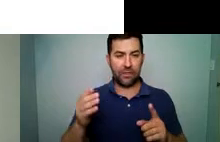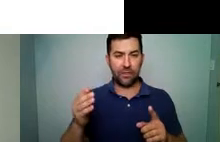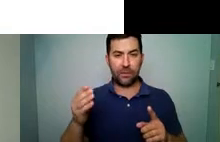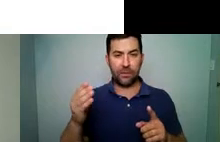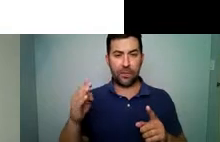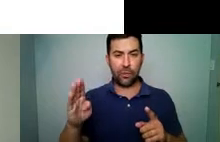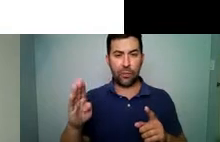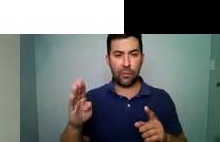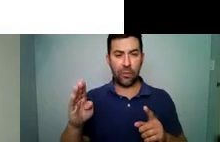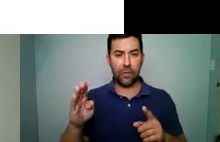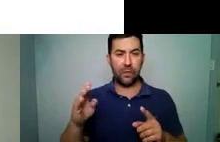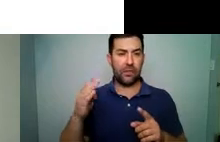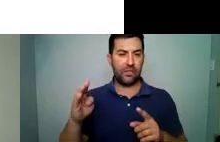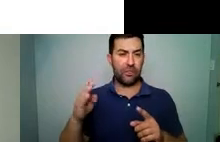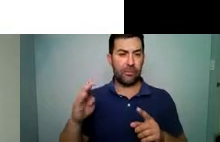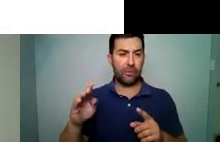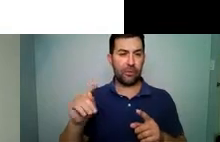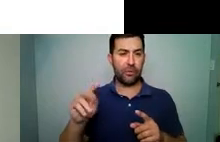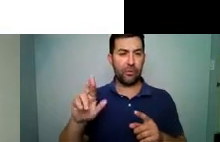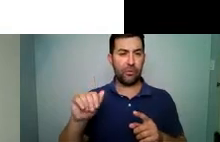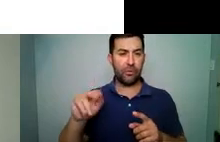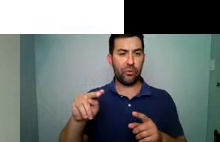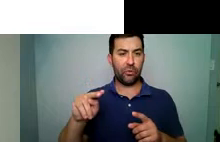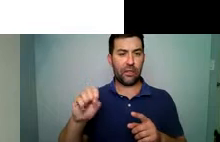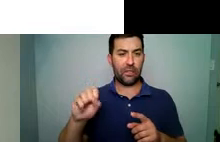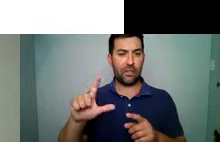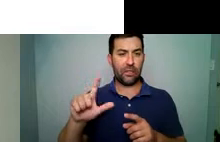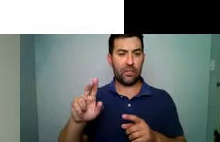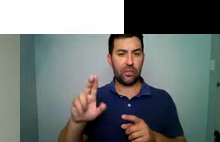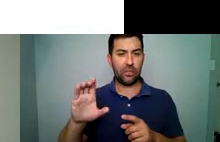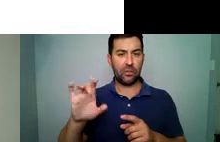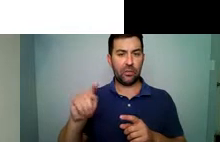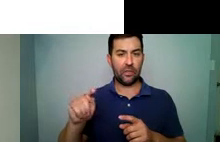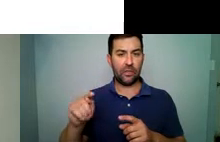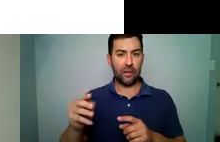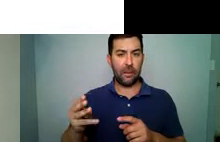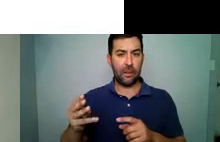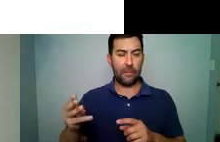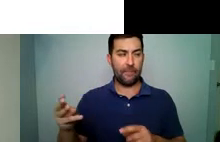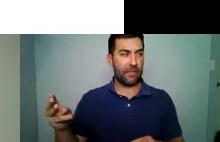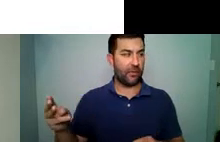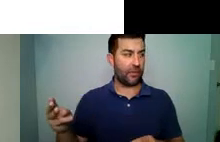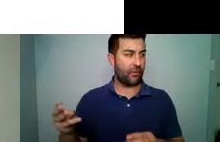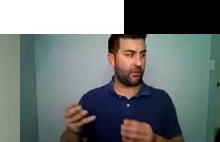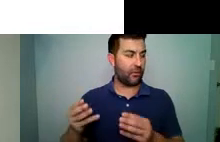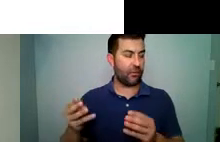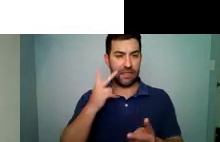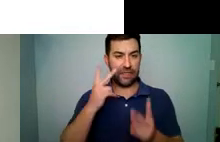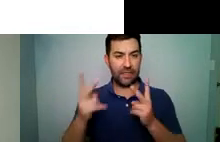translucent material. So you would still be able to see through them and see people on the other side.